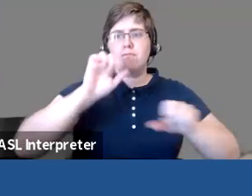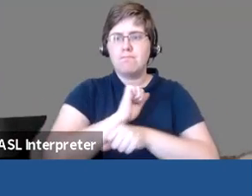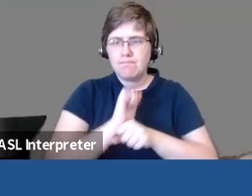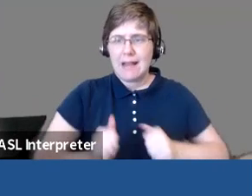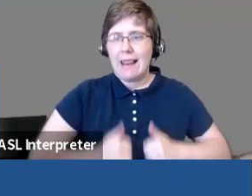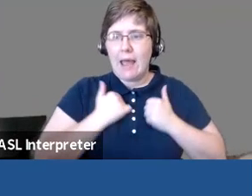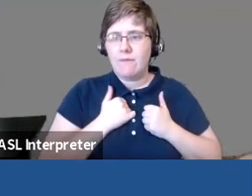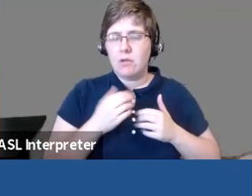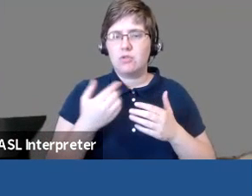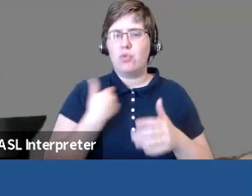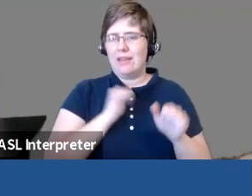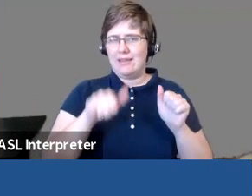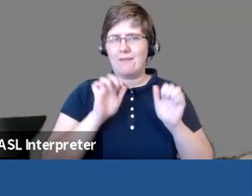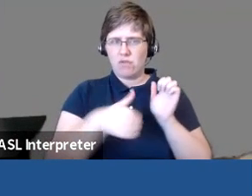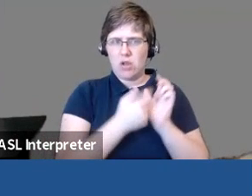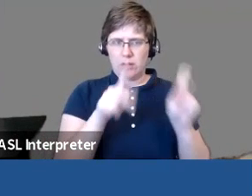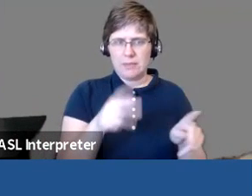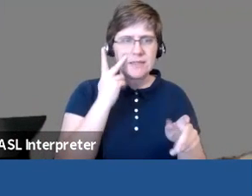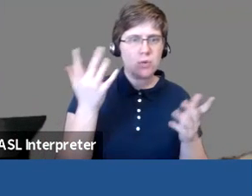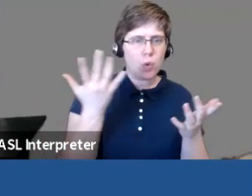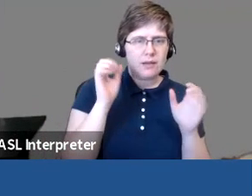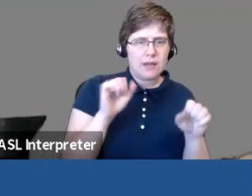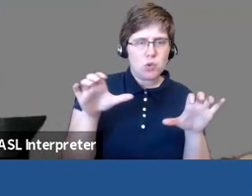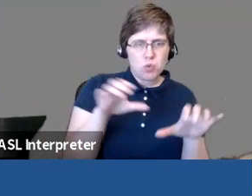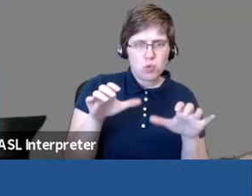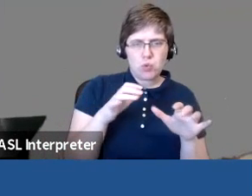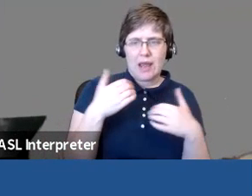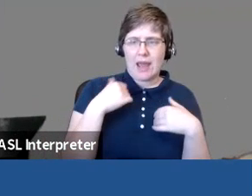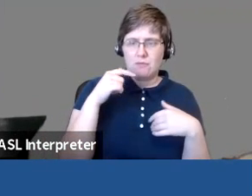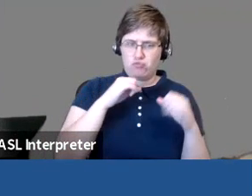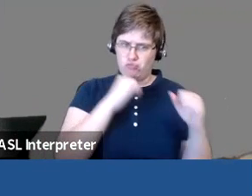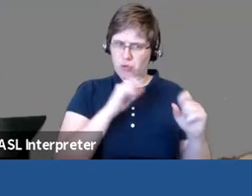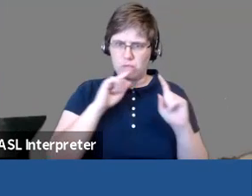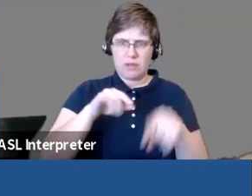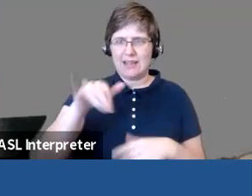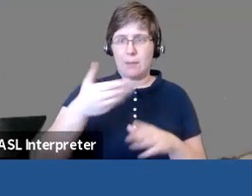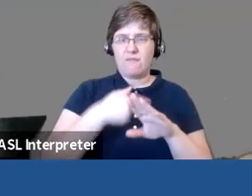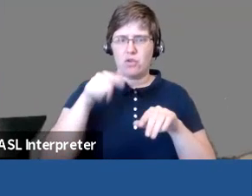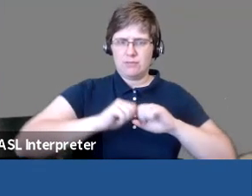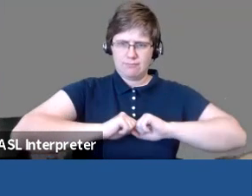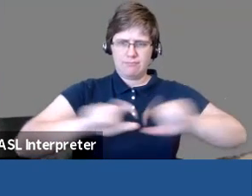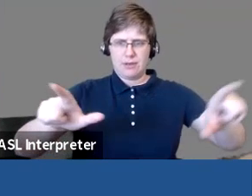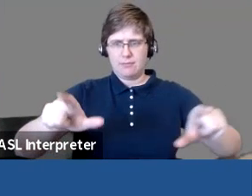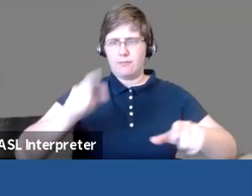website developer and see what can be done to have a solid response to that before this goes live.